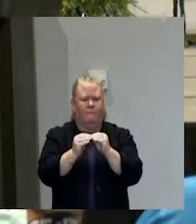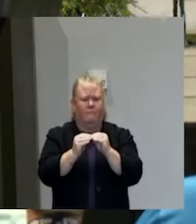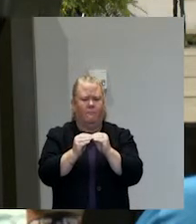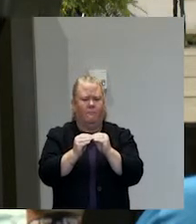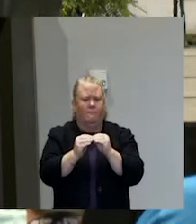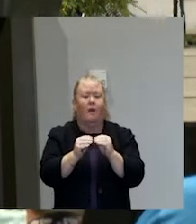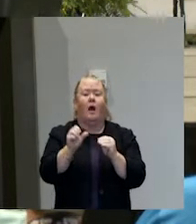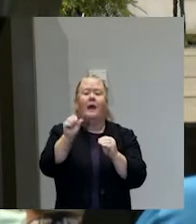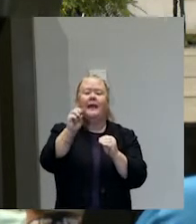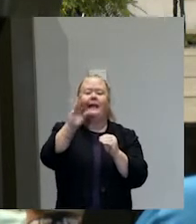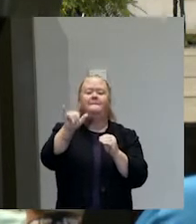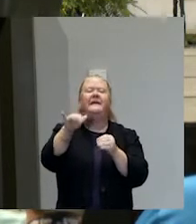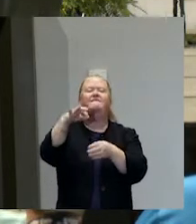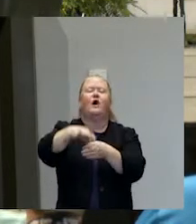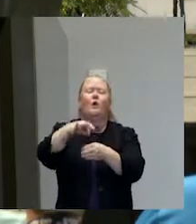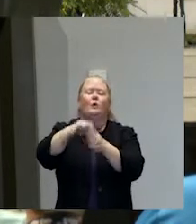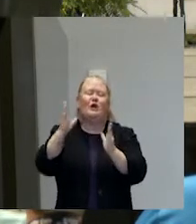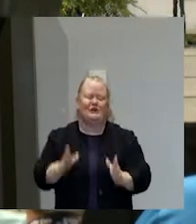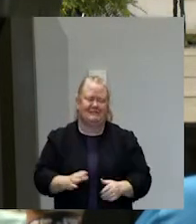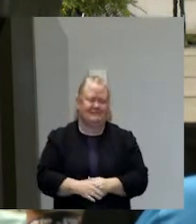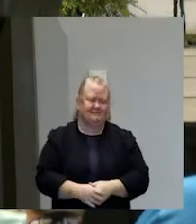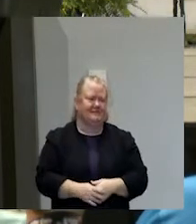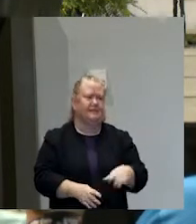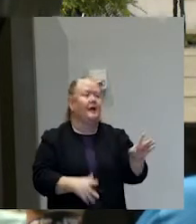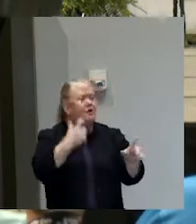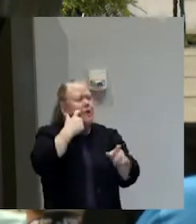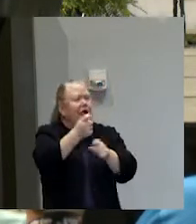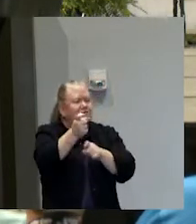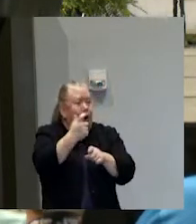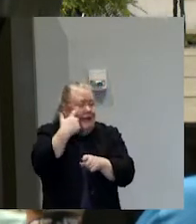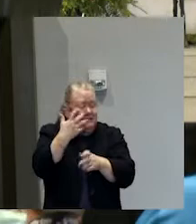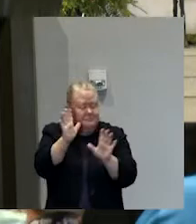I want to comment real quick on that joke that I just made.